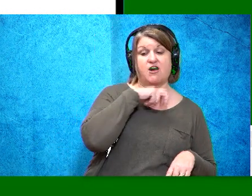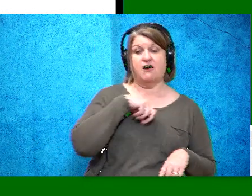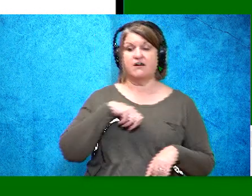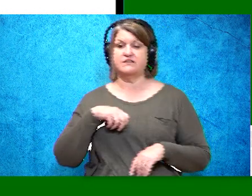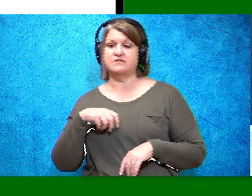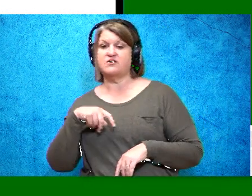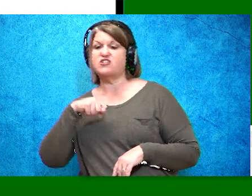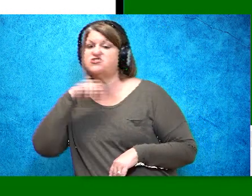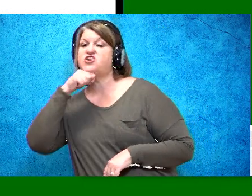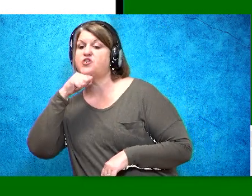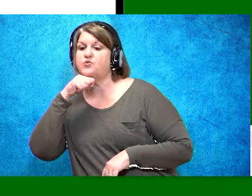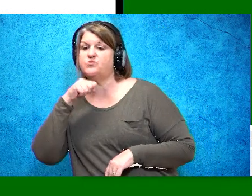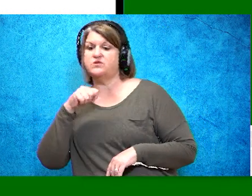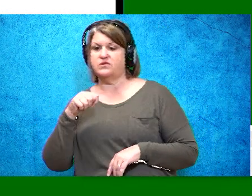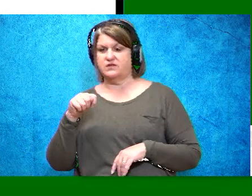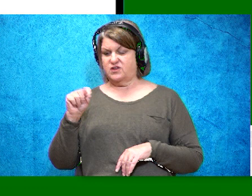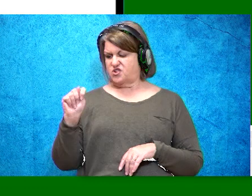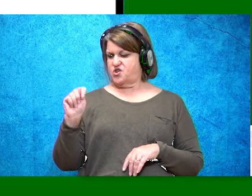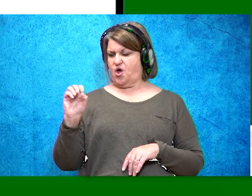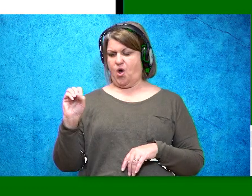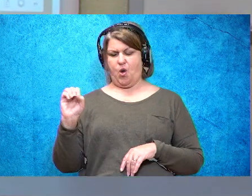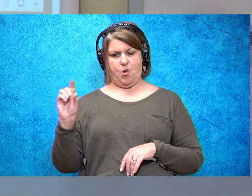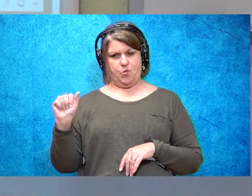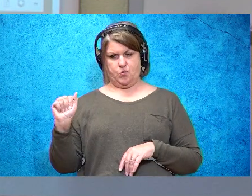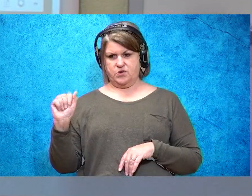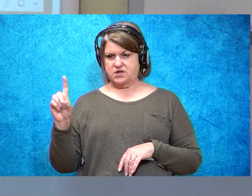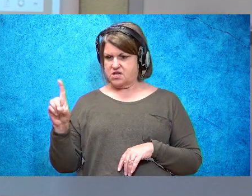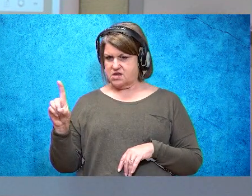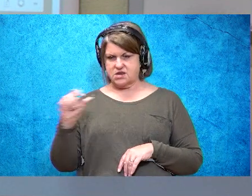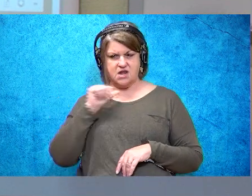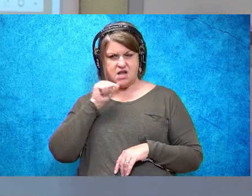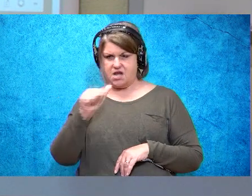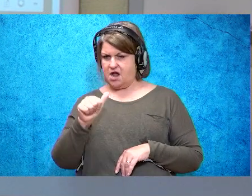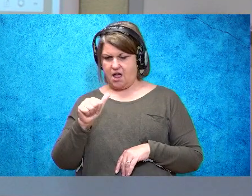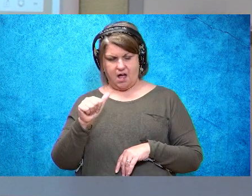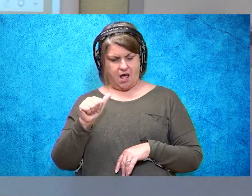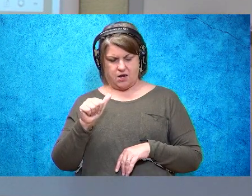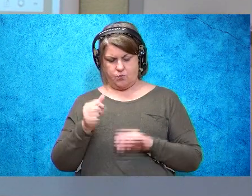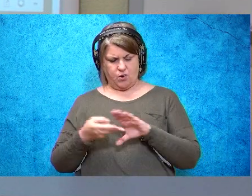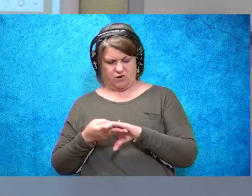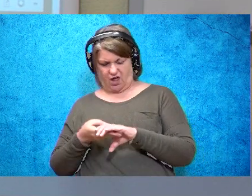It was Toad. Toad did not want to get out of bed.